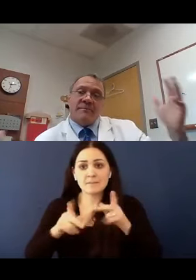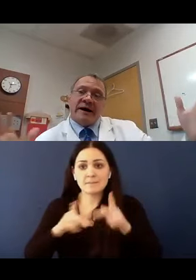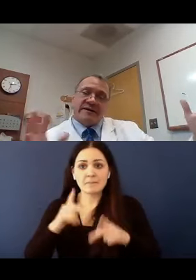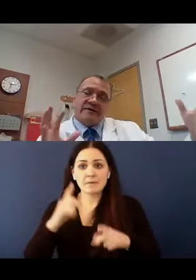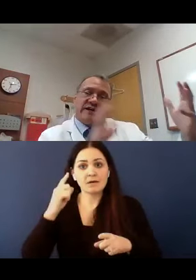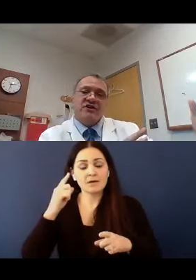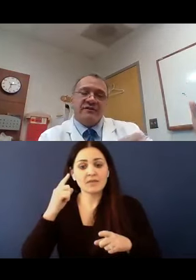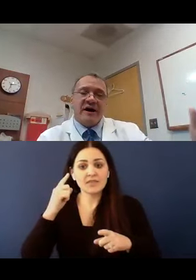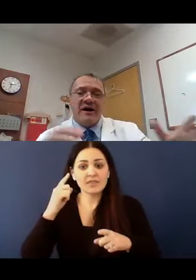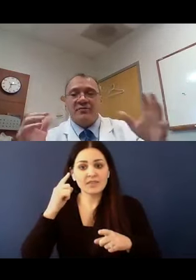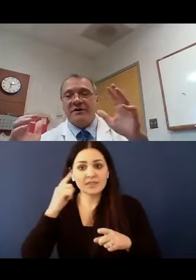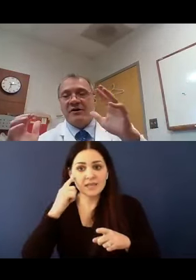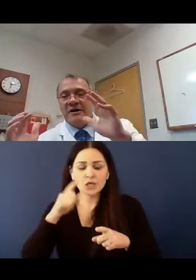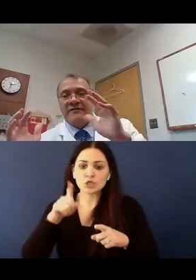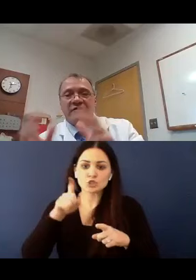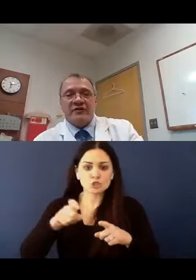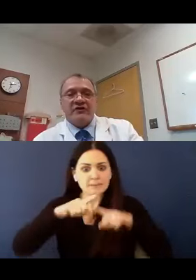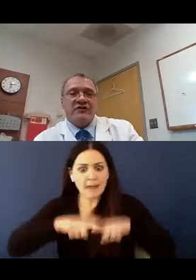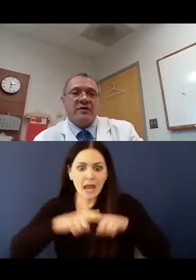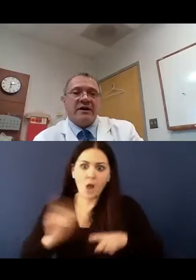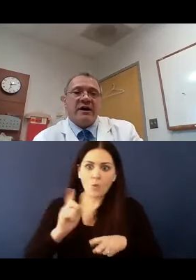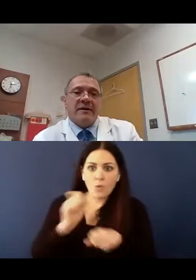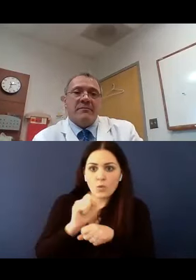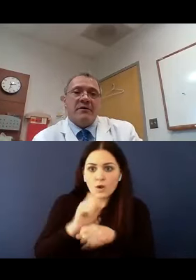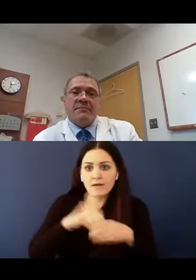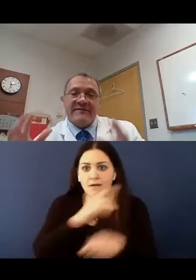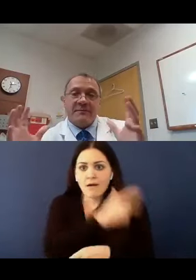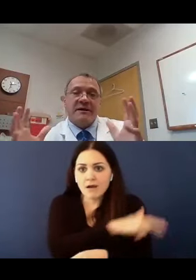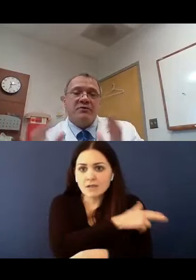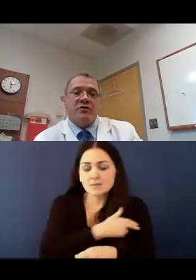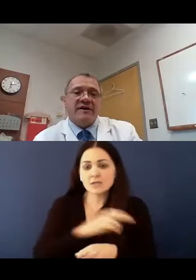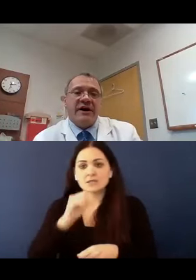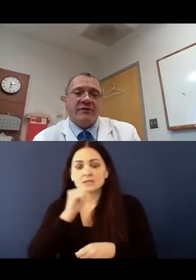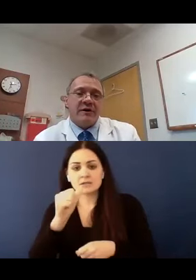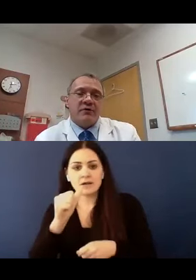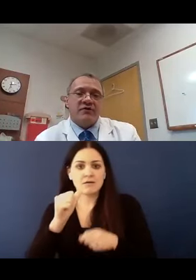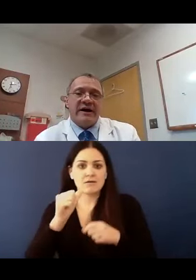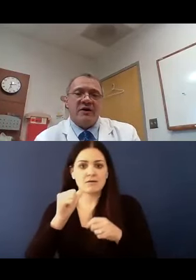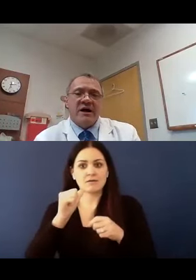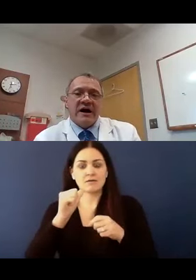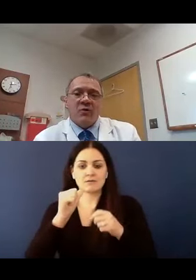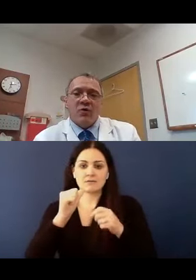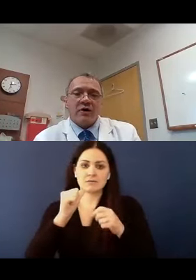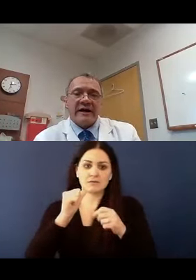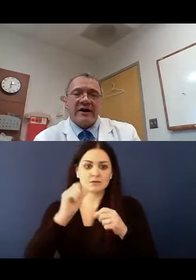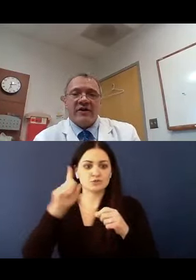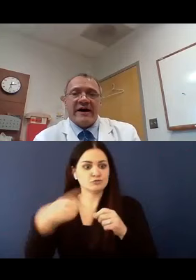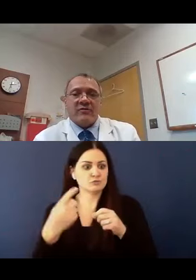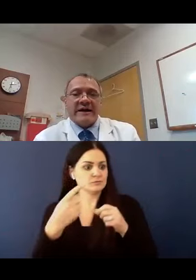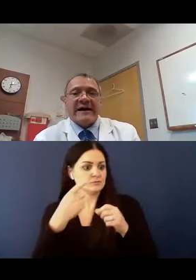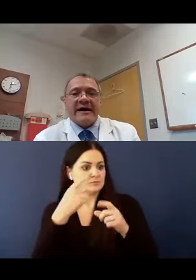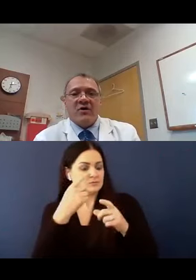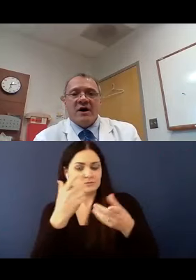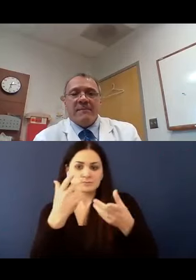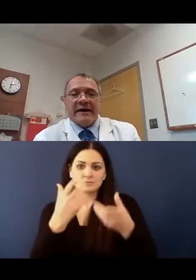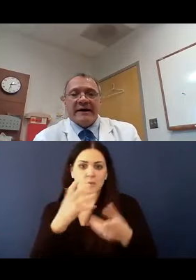done by section of the hospital versus just doing having a big pool of our healthcare personnel. We're working on all that